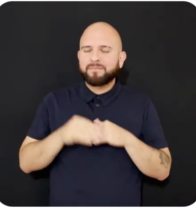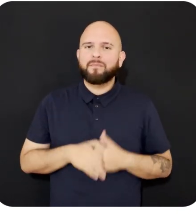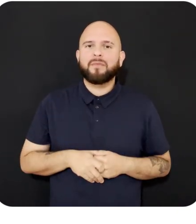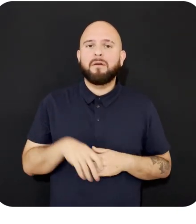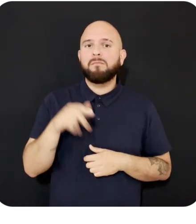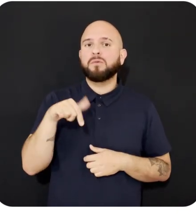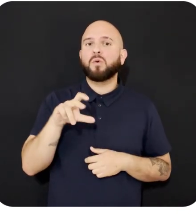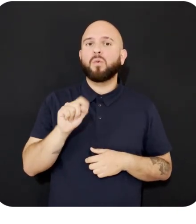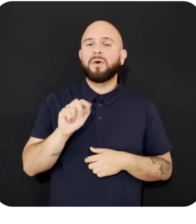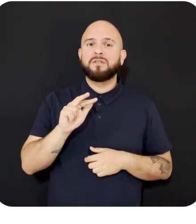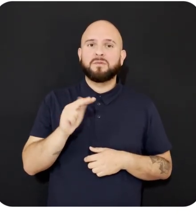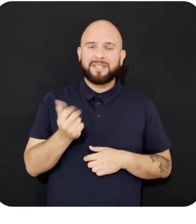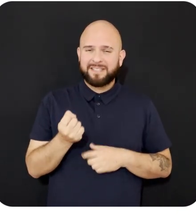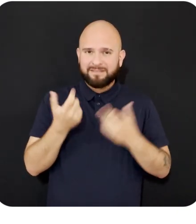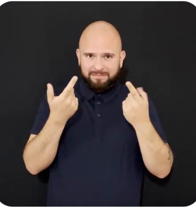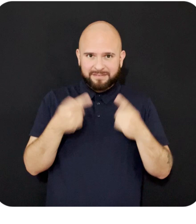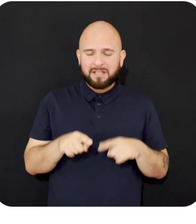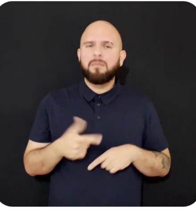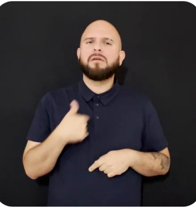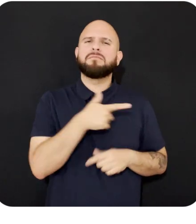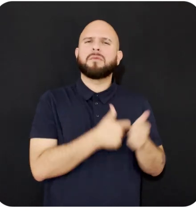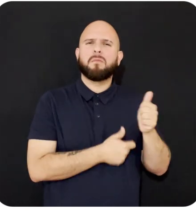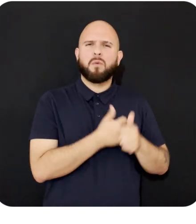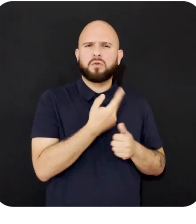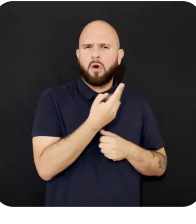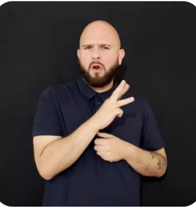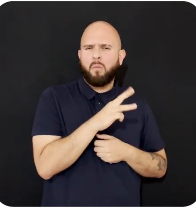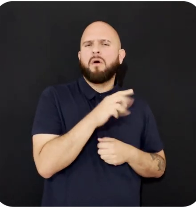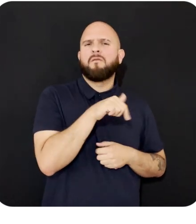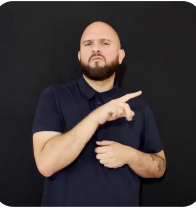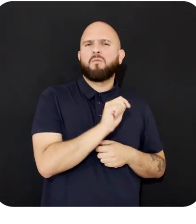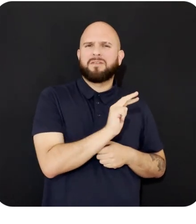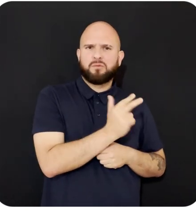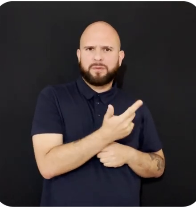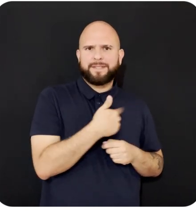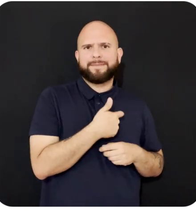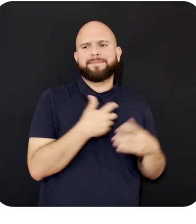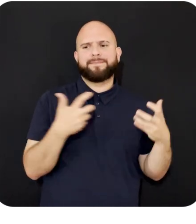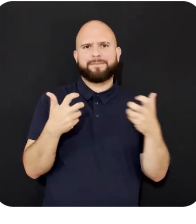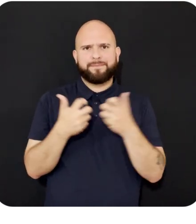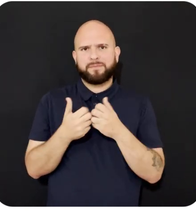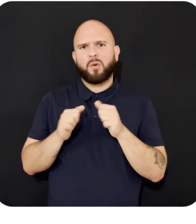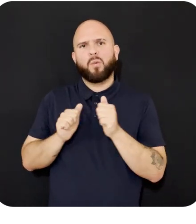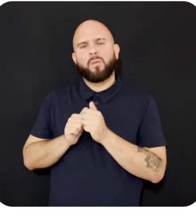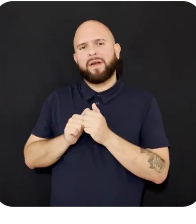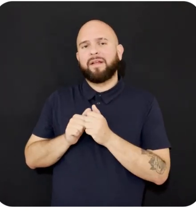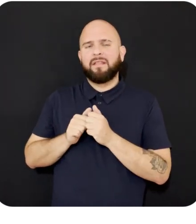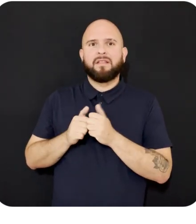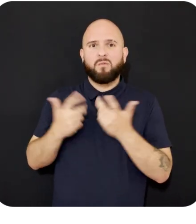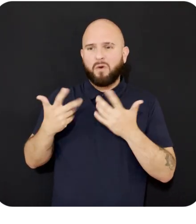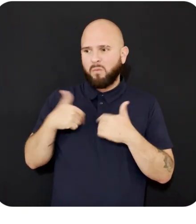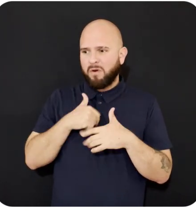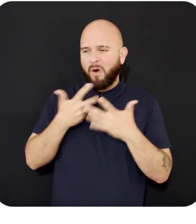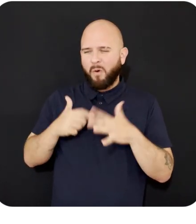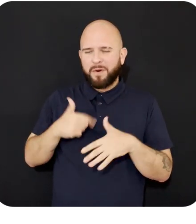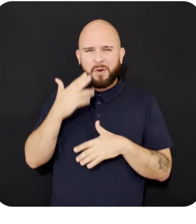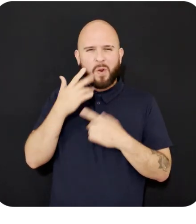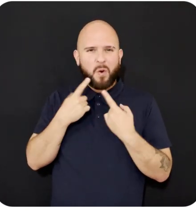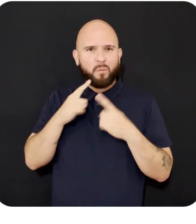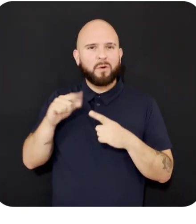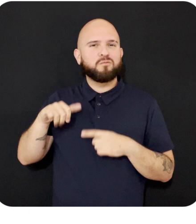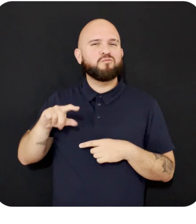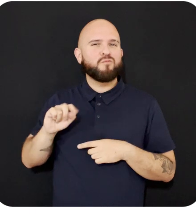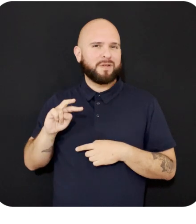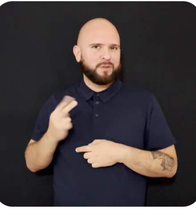the MetaQuest 3S, we've taken most of the hardware of a MetaQuest 3 and paired it with the tried and tested optical stack of the Quest